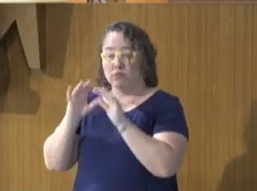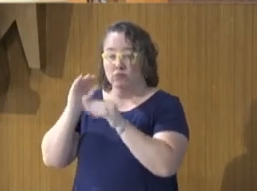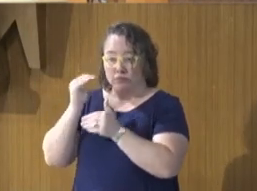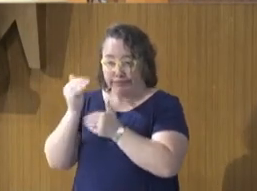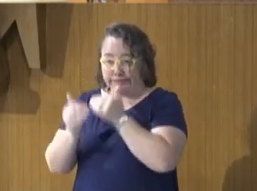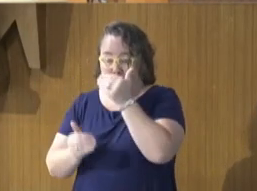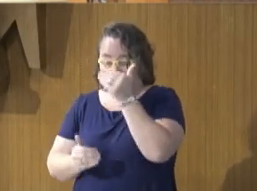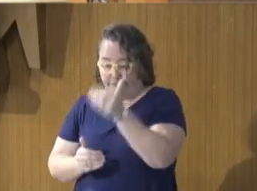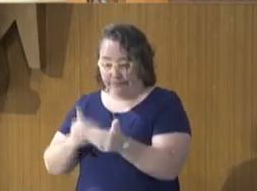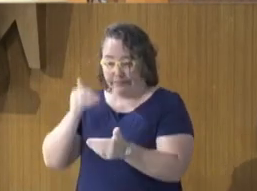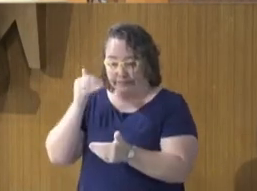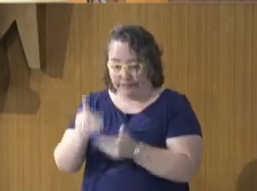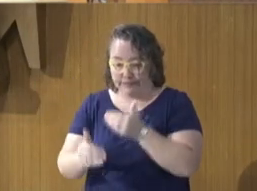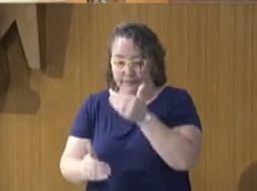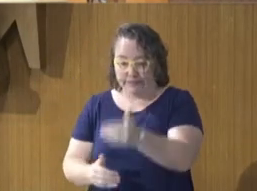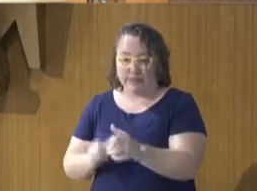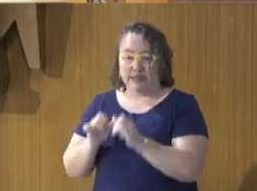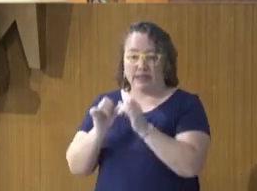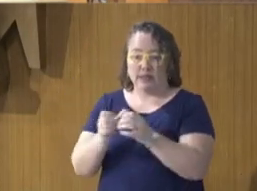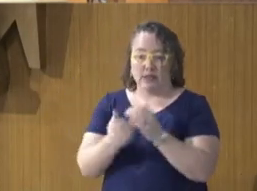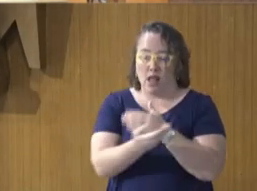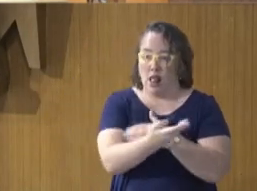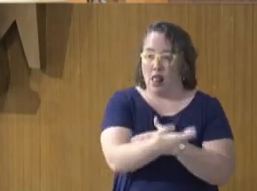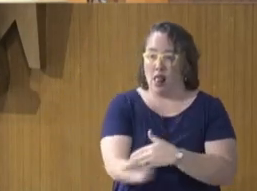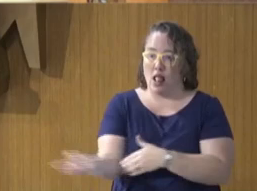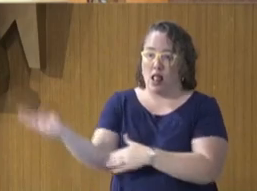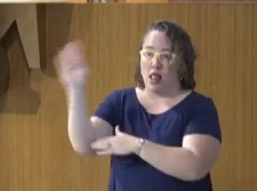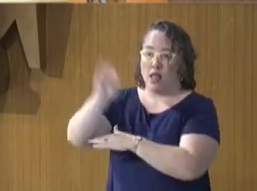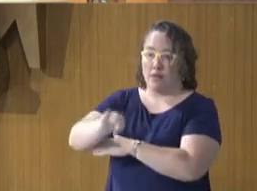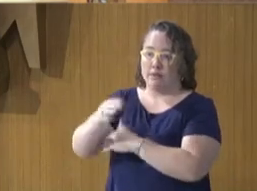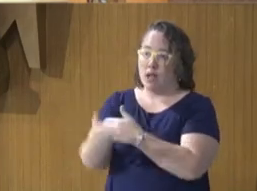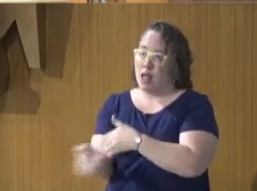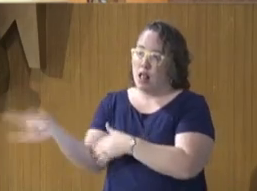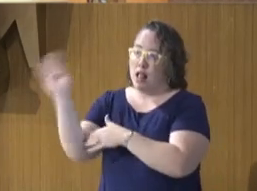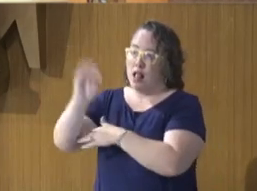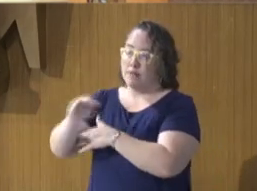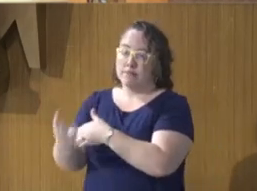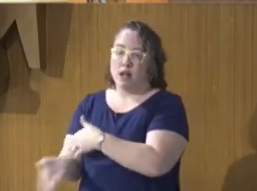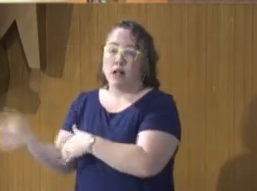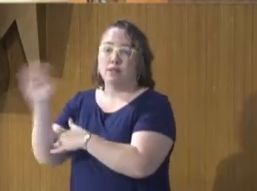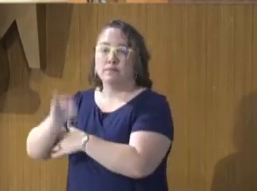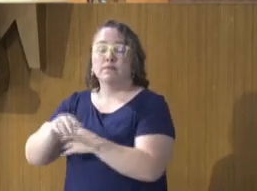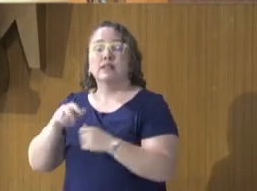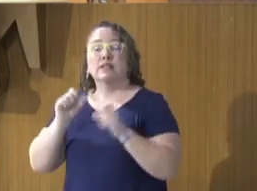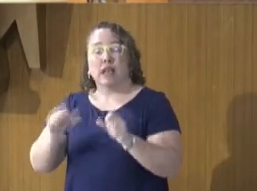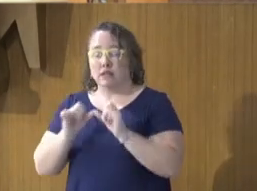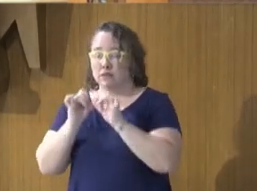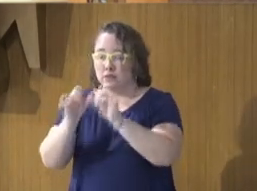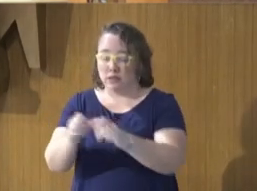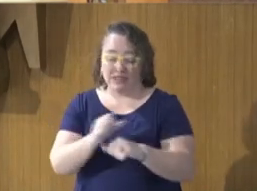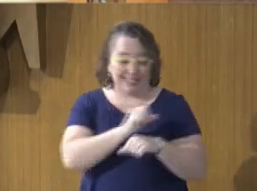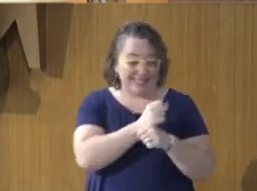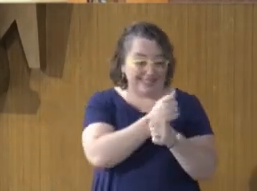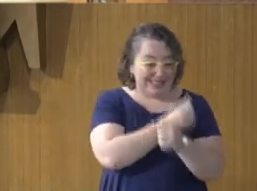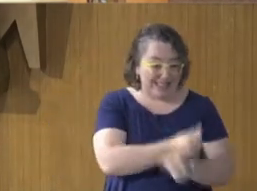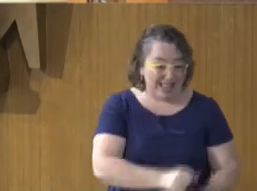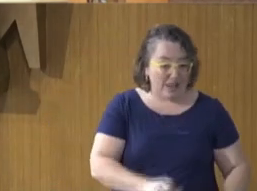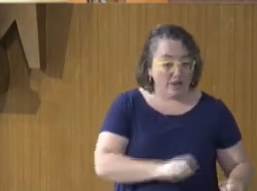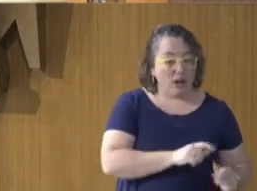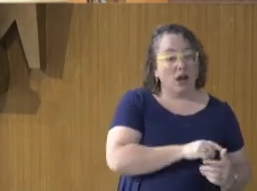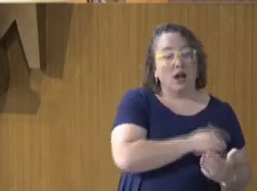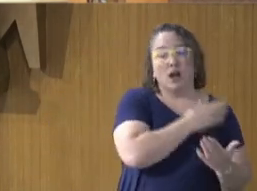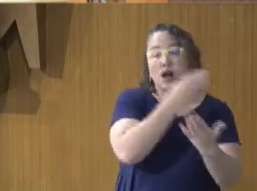walking, keep journeying day and night as they moved away from slavery and they moved towards freedom